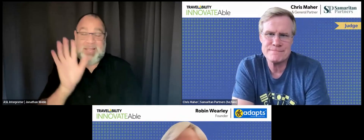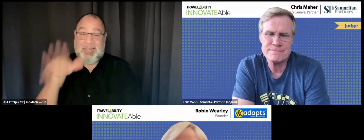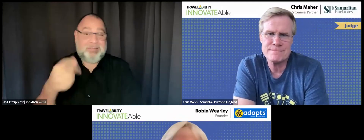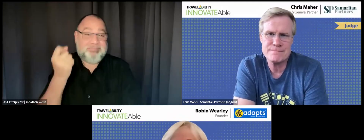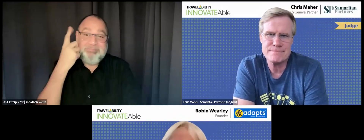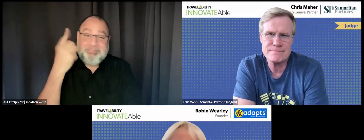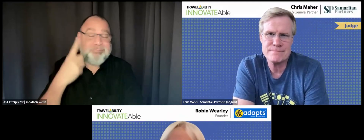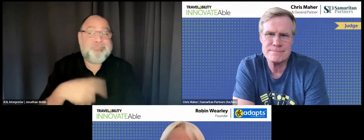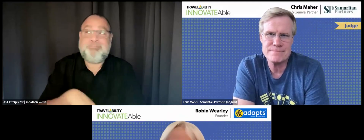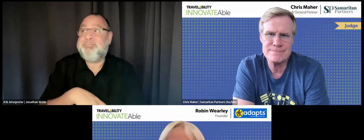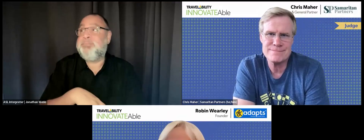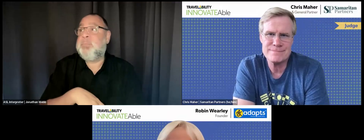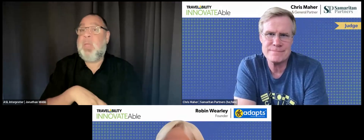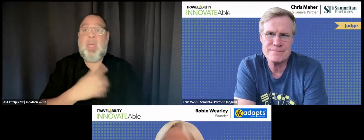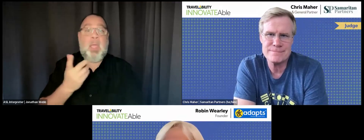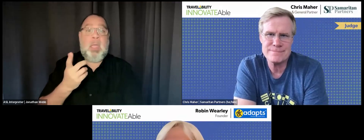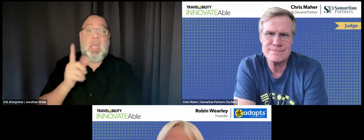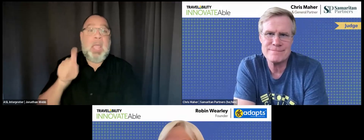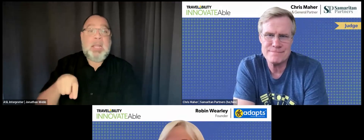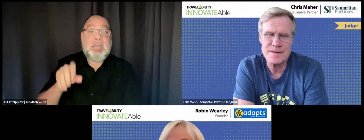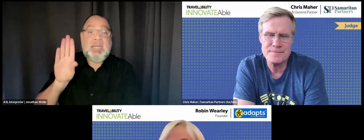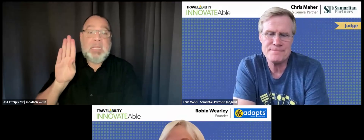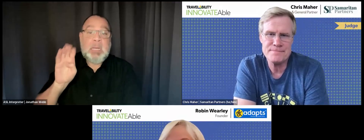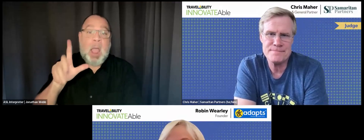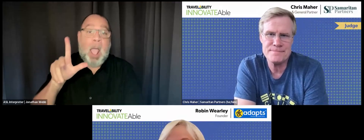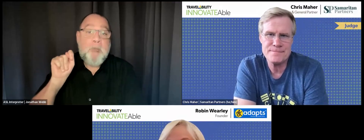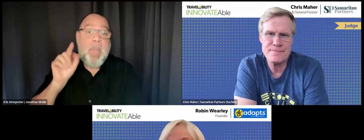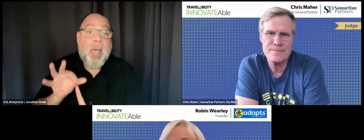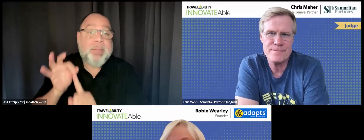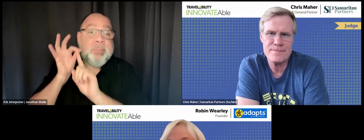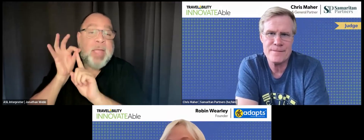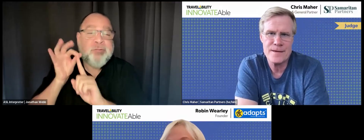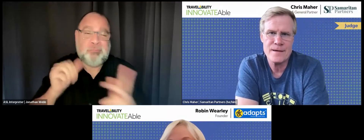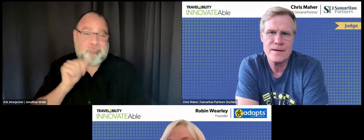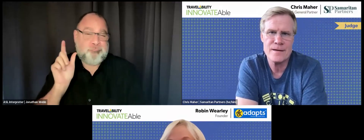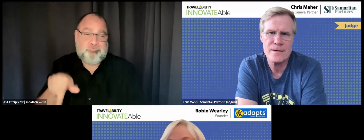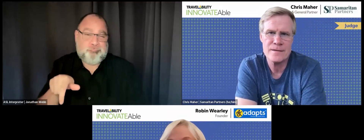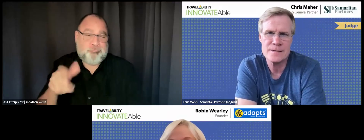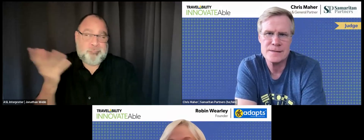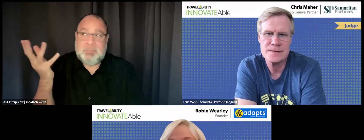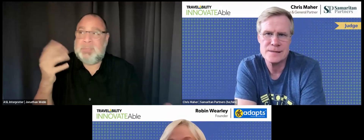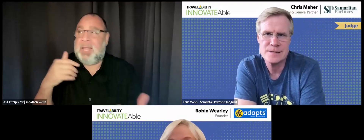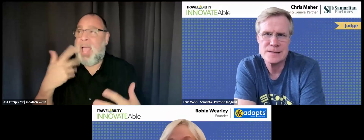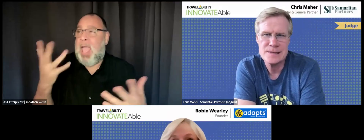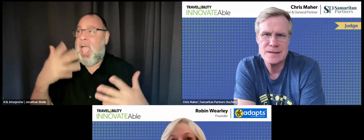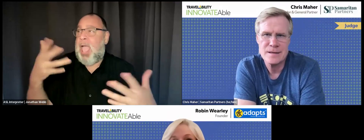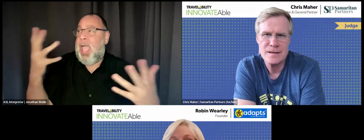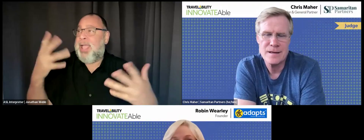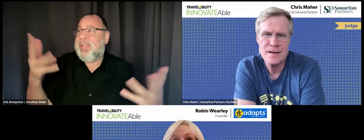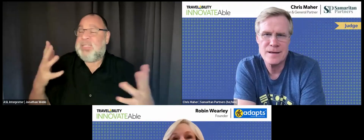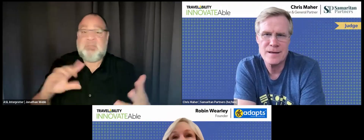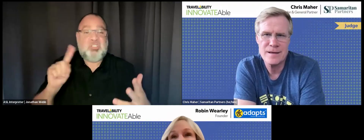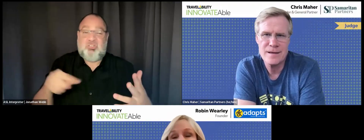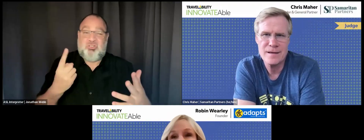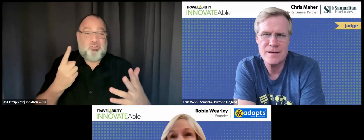need a belt to hold you in or Yep. it's just a